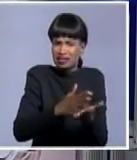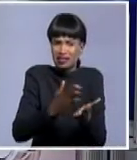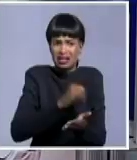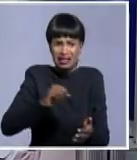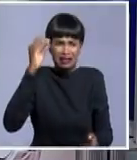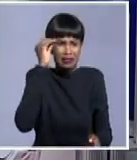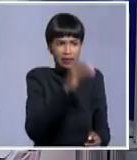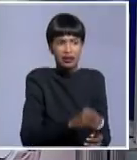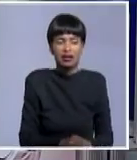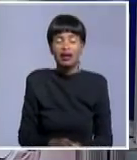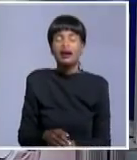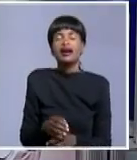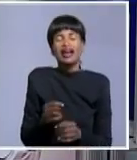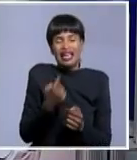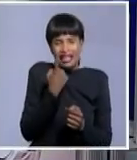that